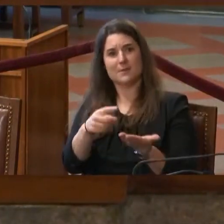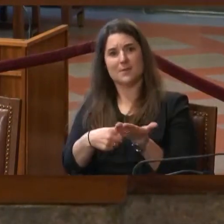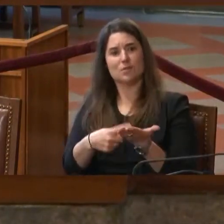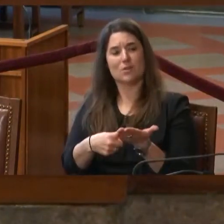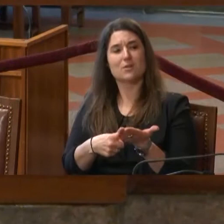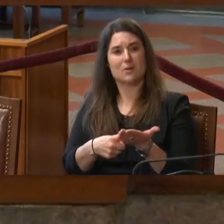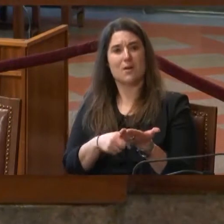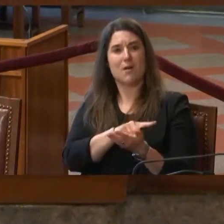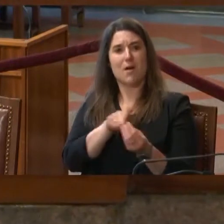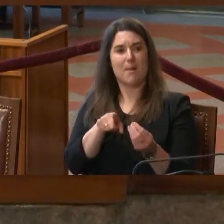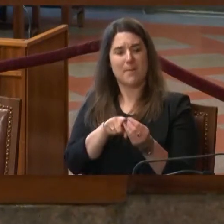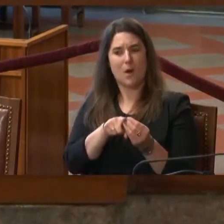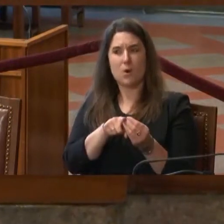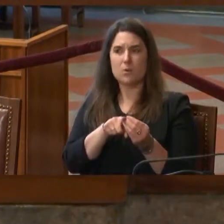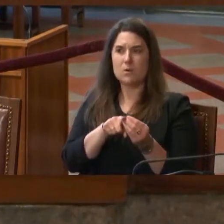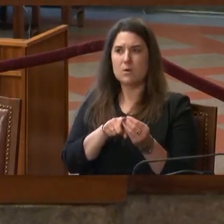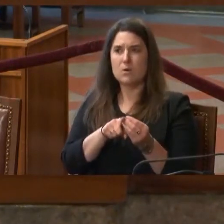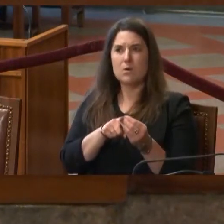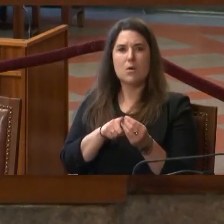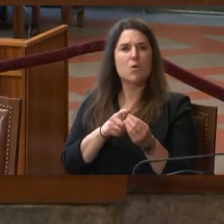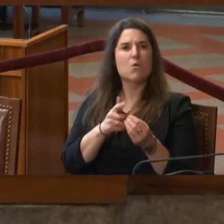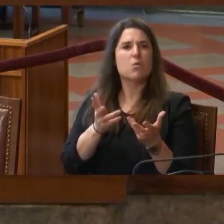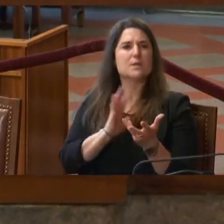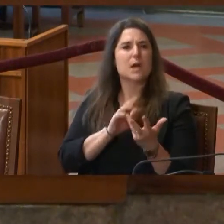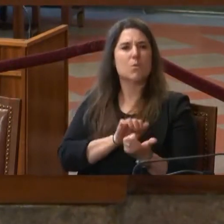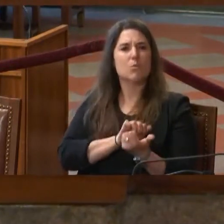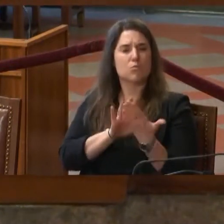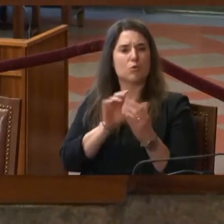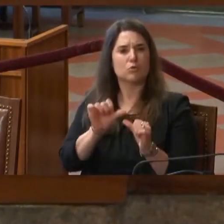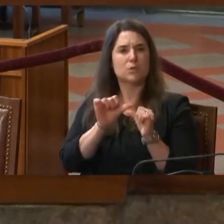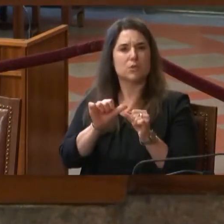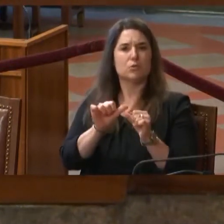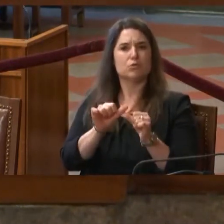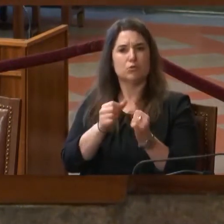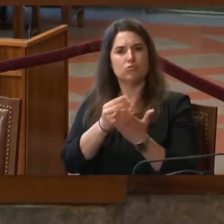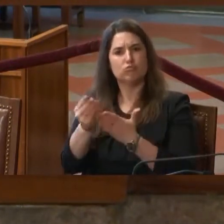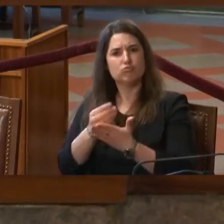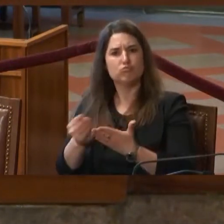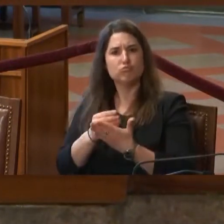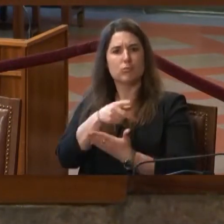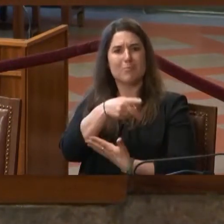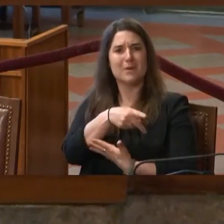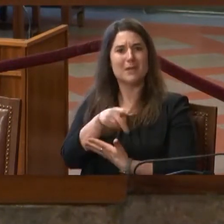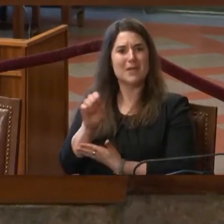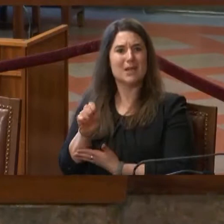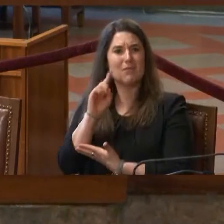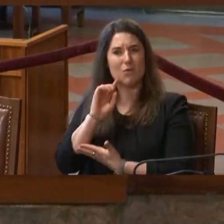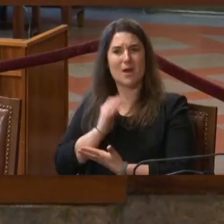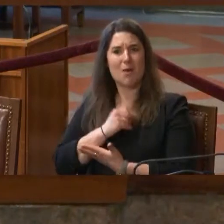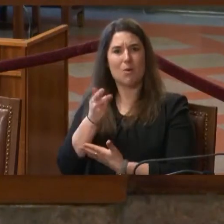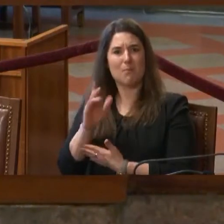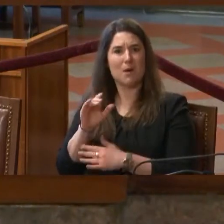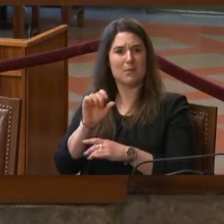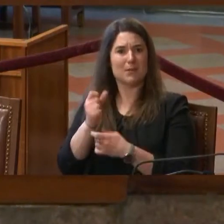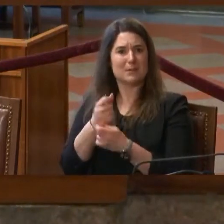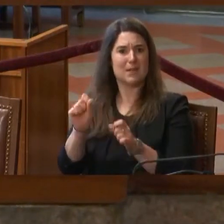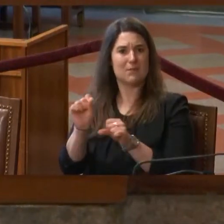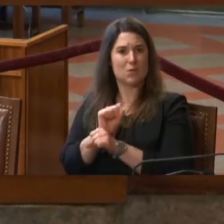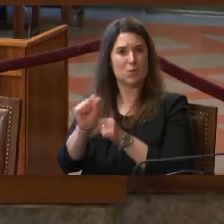a conversation about sort of what is our approach to continue to acquire personal protection equipment for our public safety